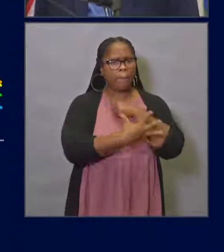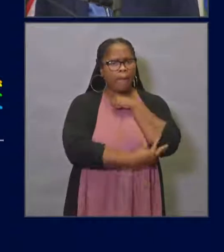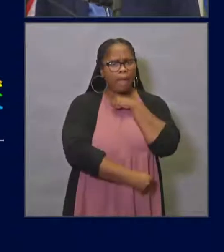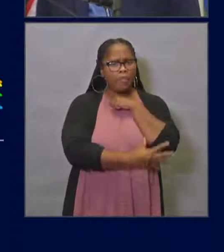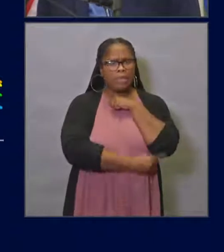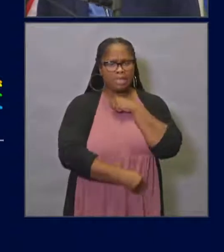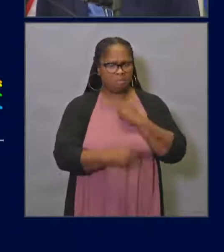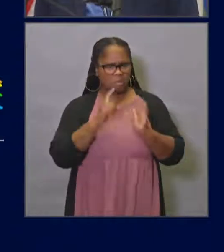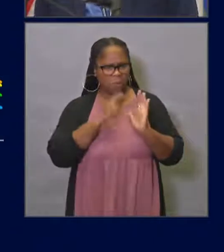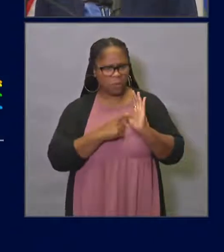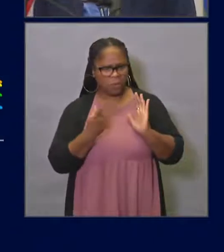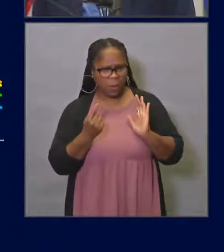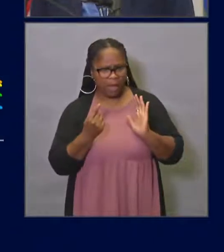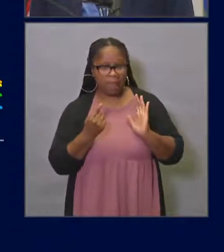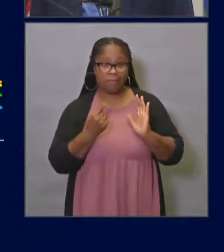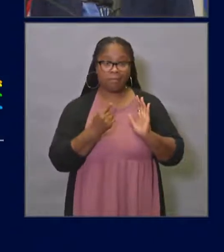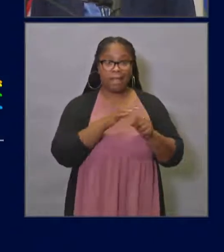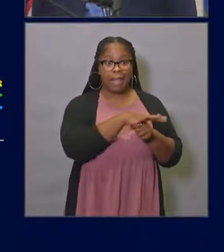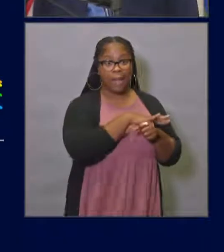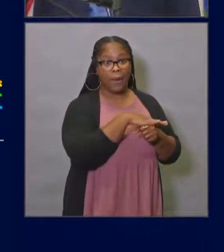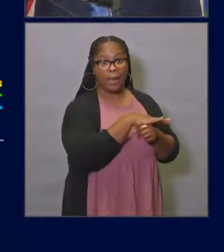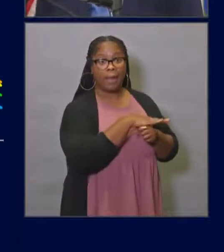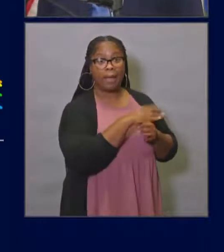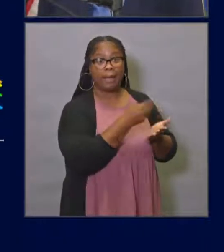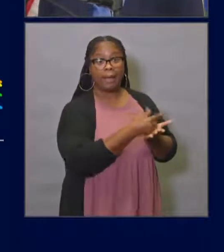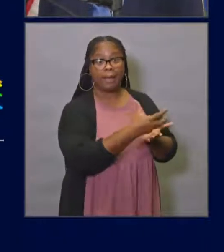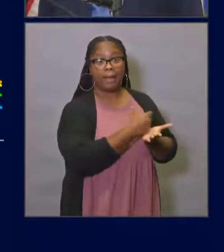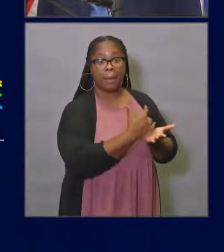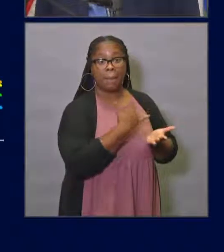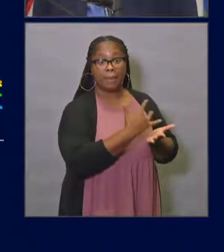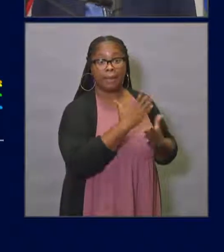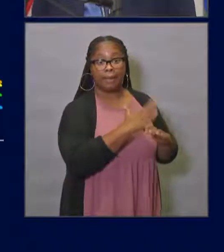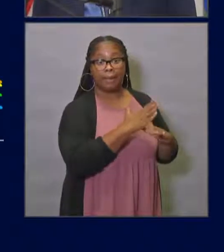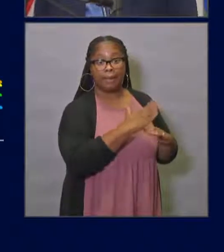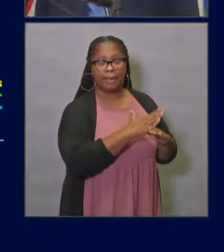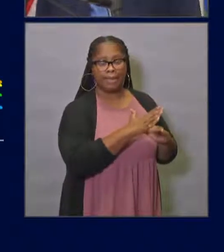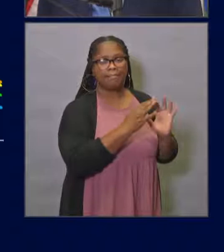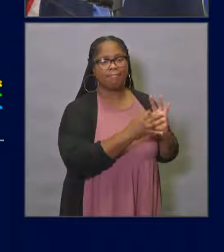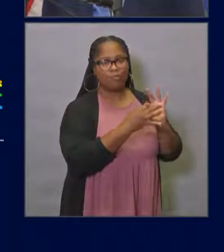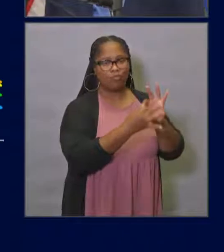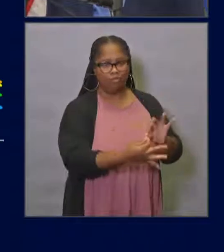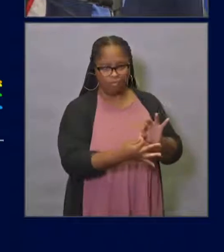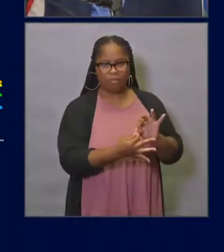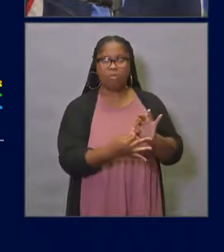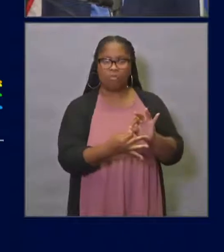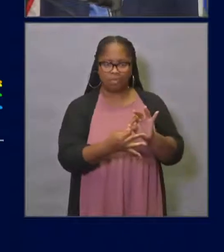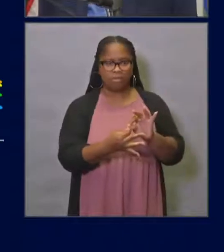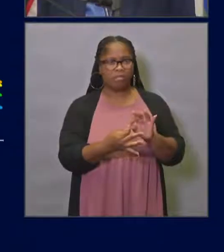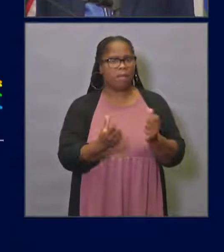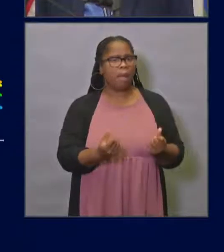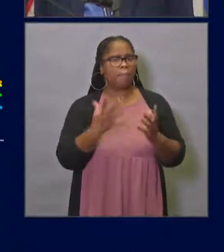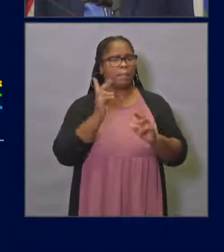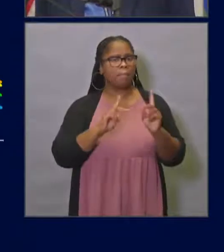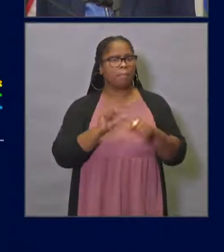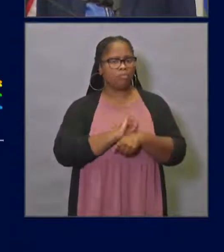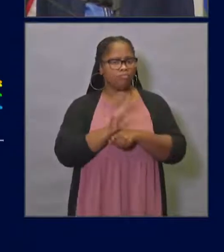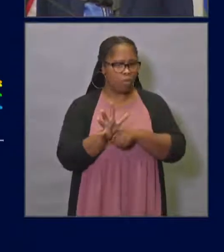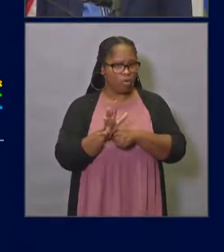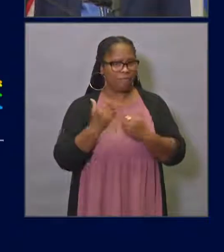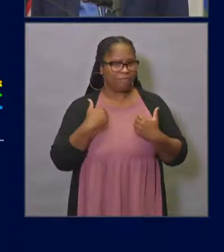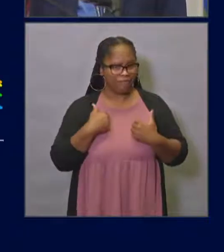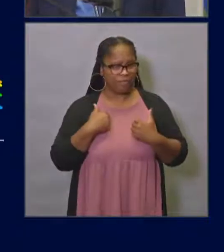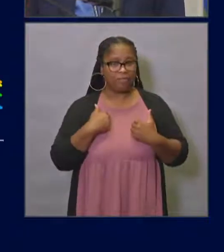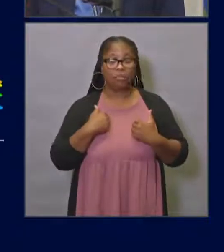direct correlation with case numbers. Cases per 100,000 people in areas with the most resources are